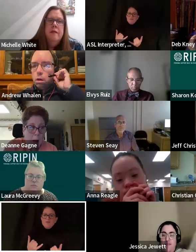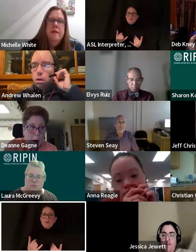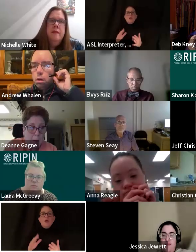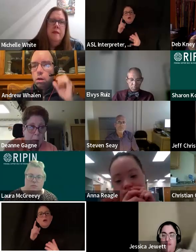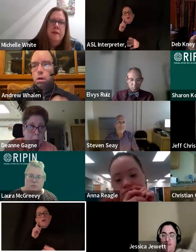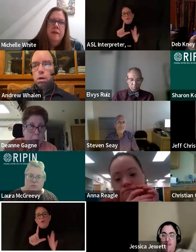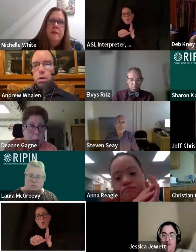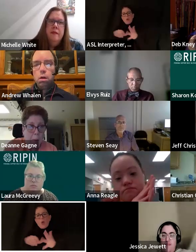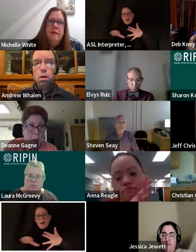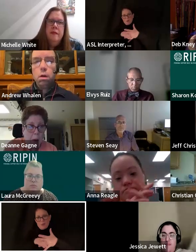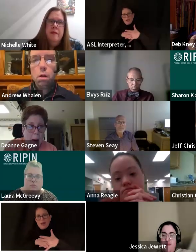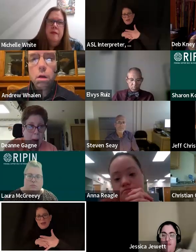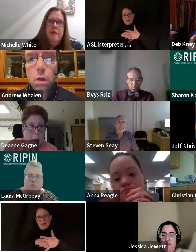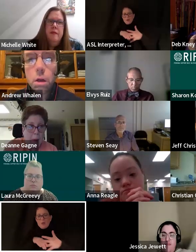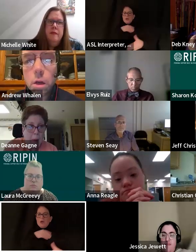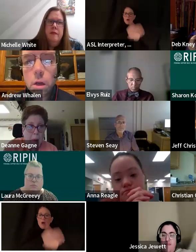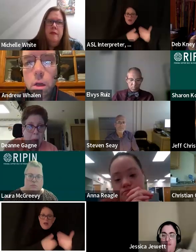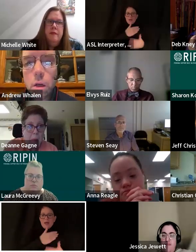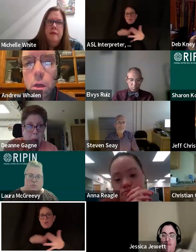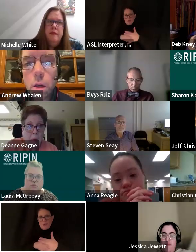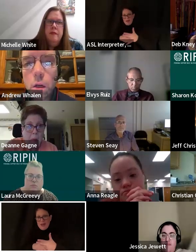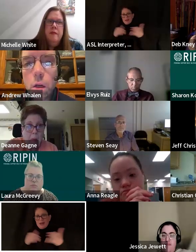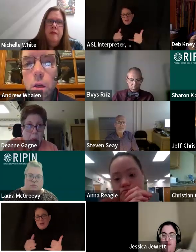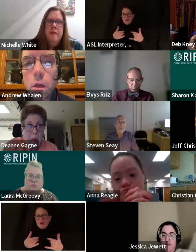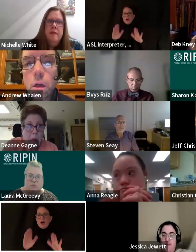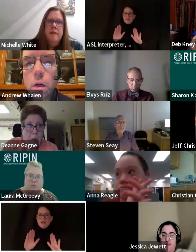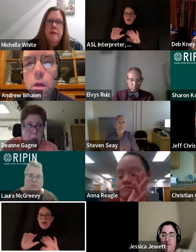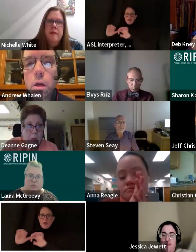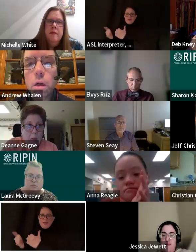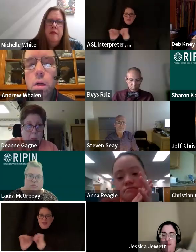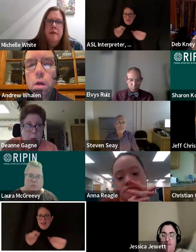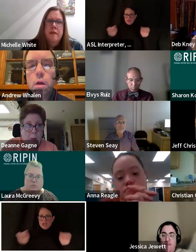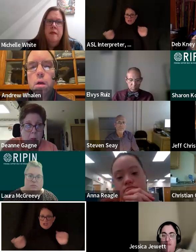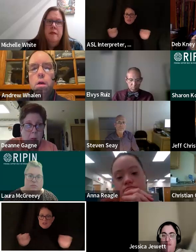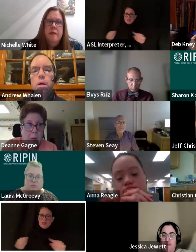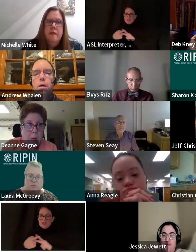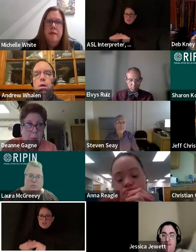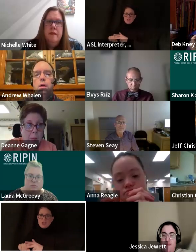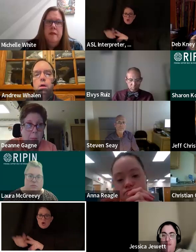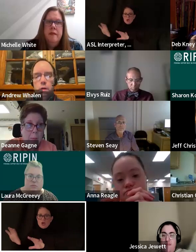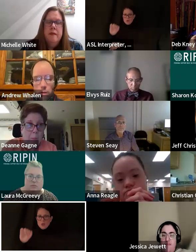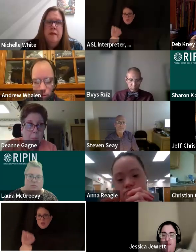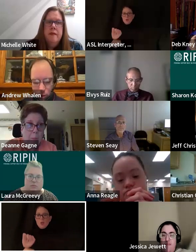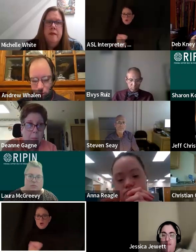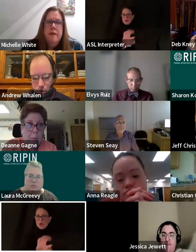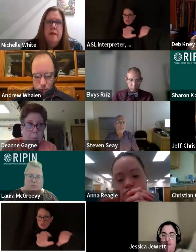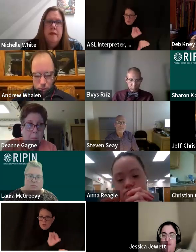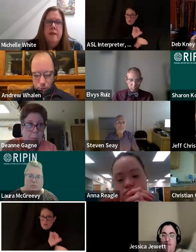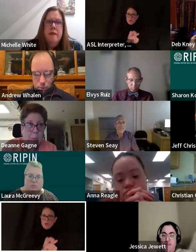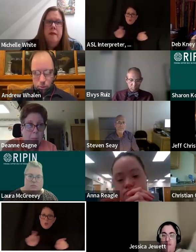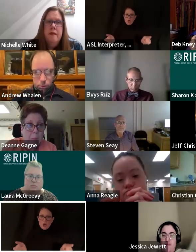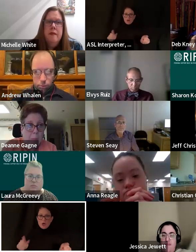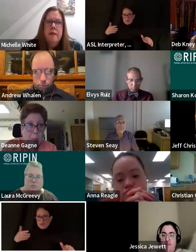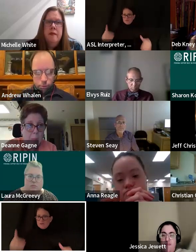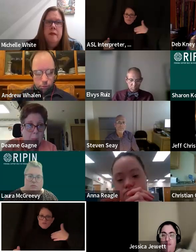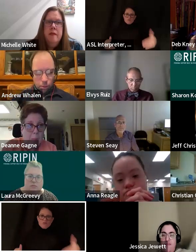for a little while, Anna, so that we could allow the agencies to start doing some of that work. And then we were